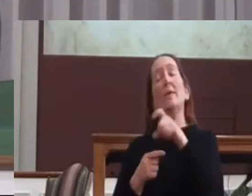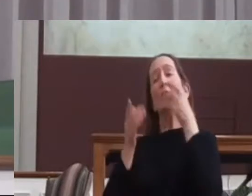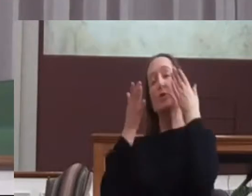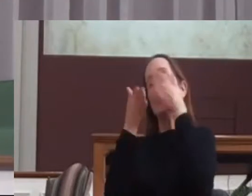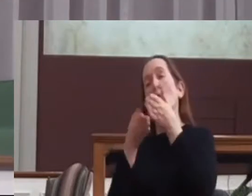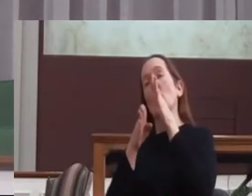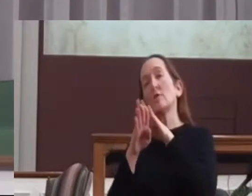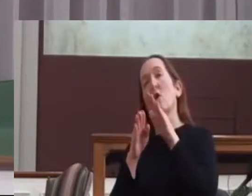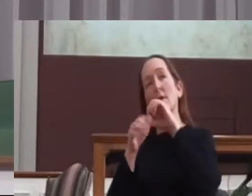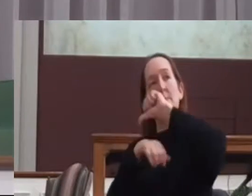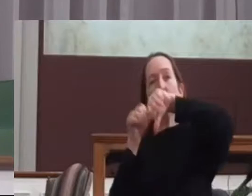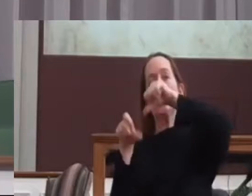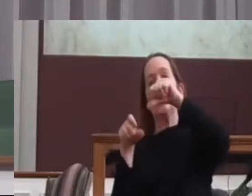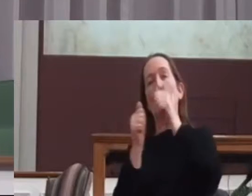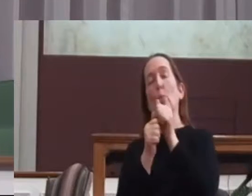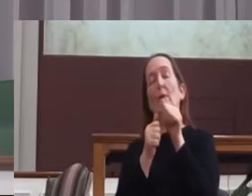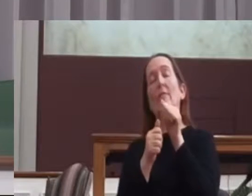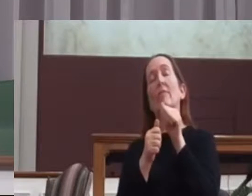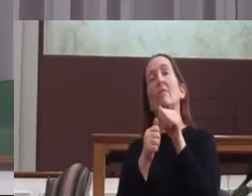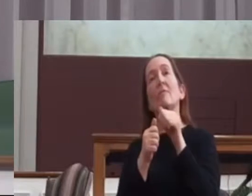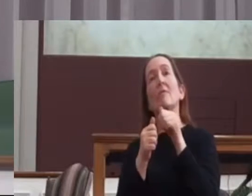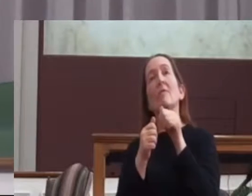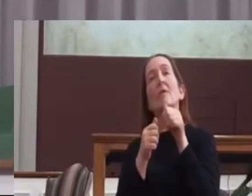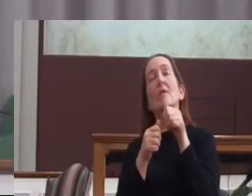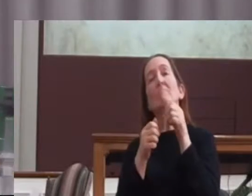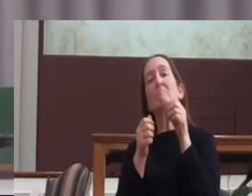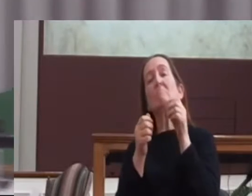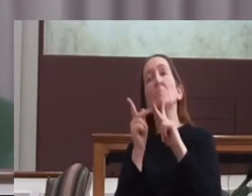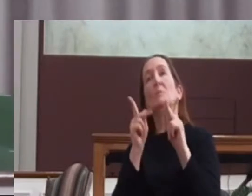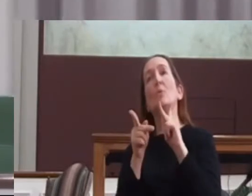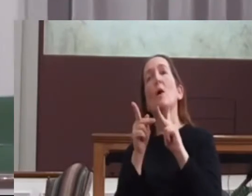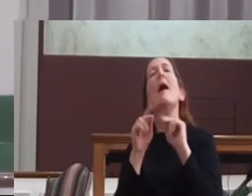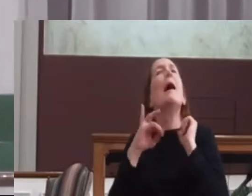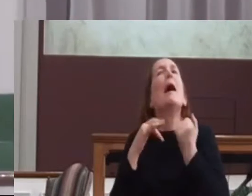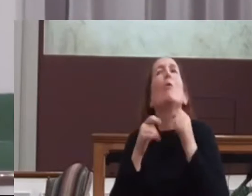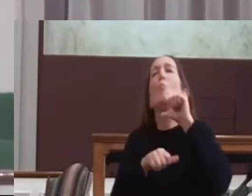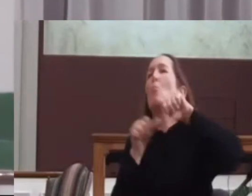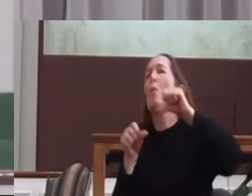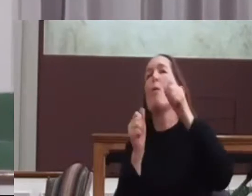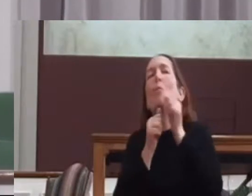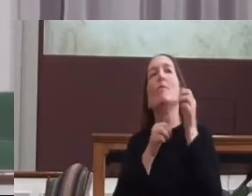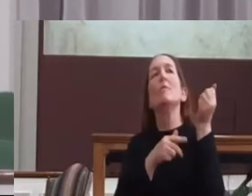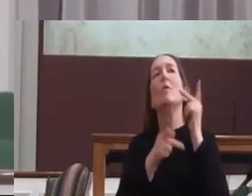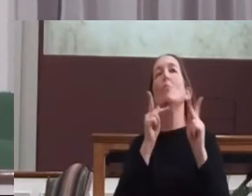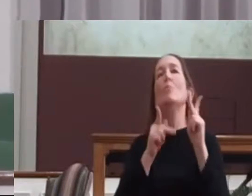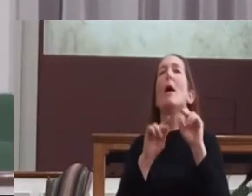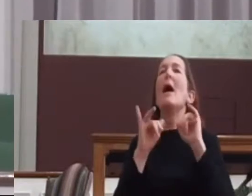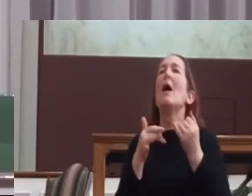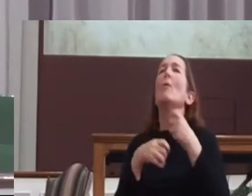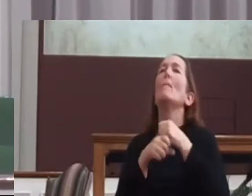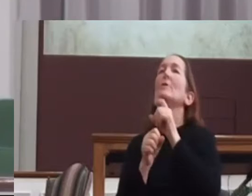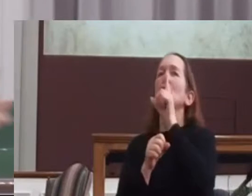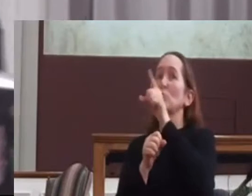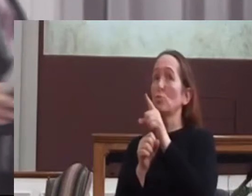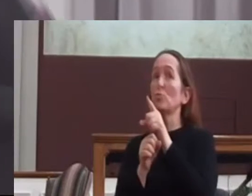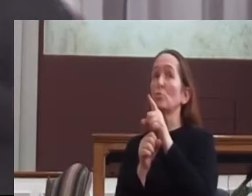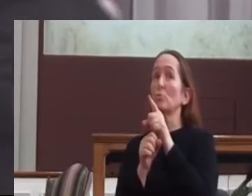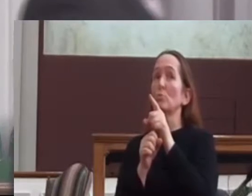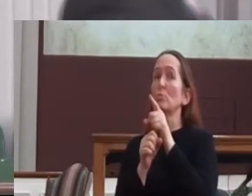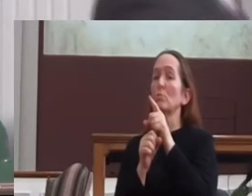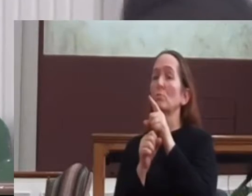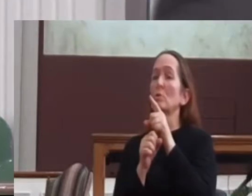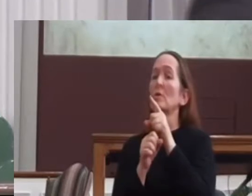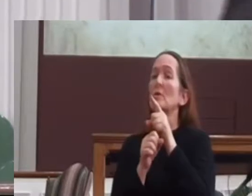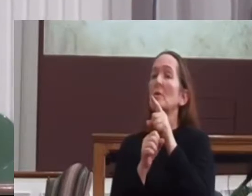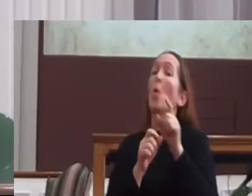our interaction with each other. That's what society is it not? How do we interact with one another? How do we get along? How